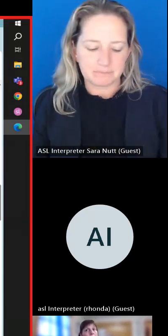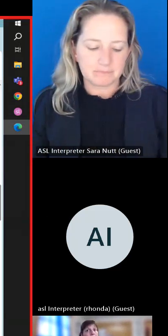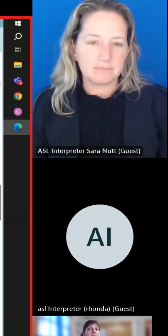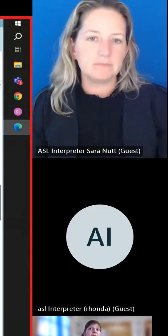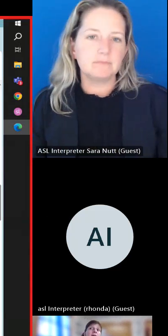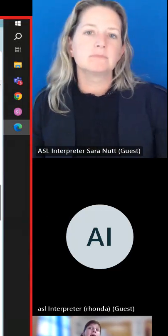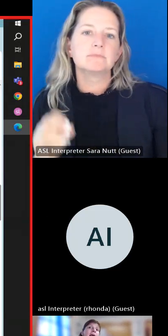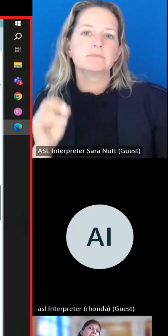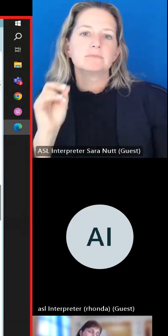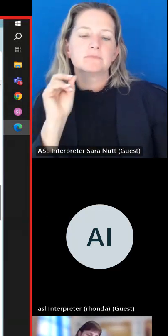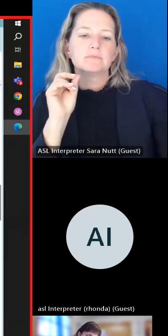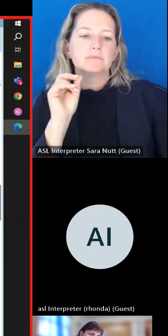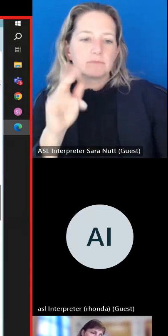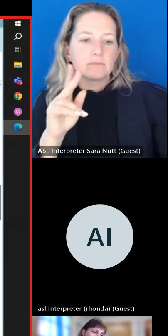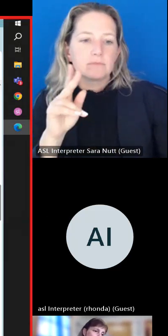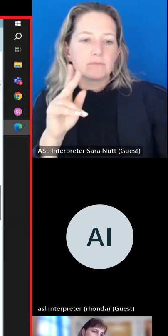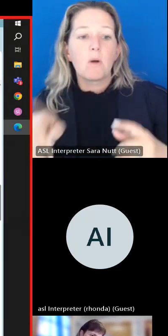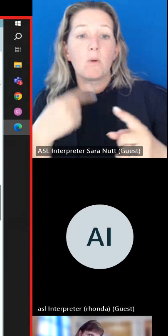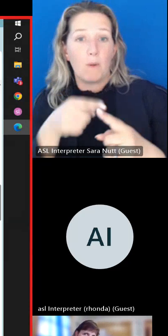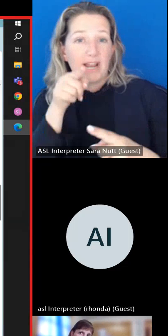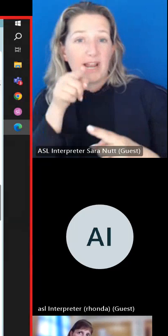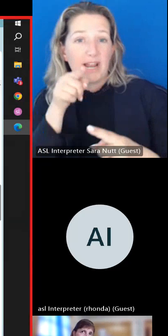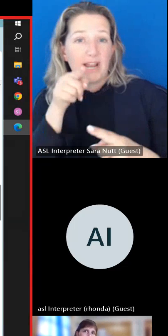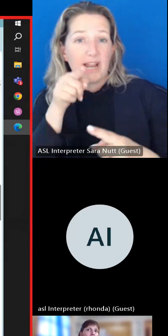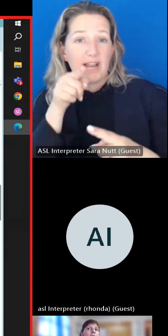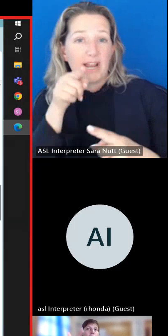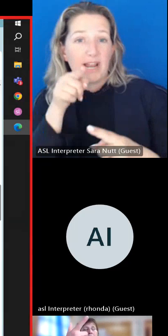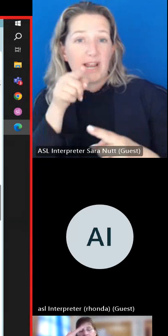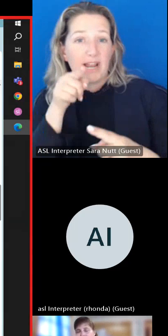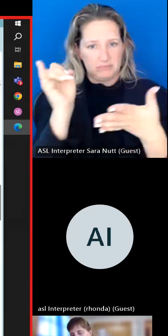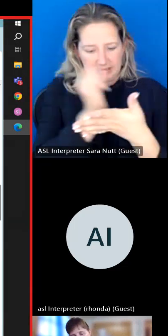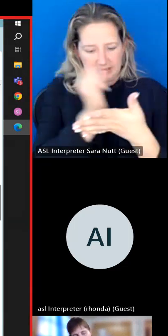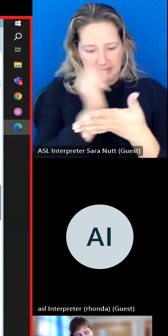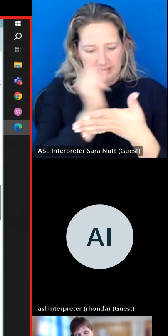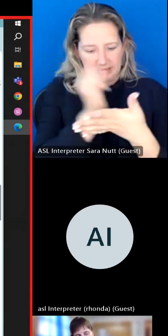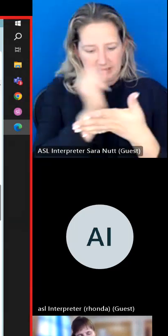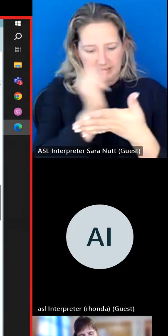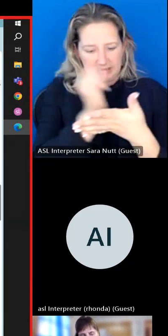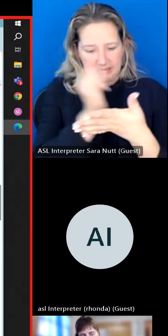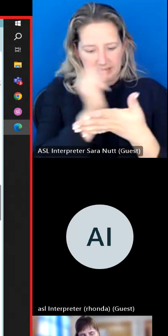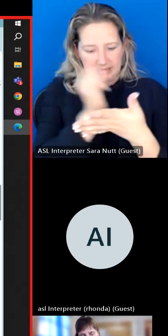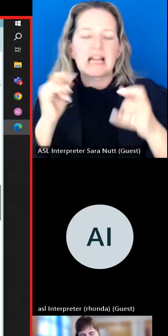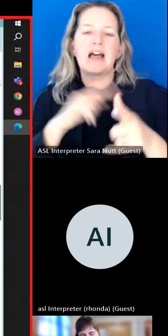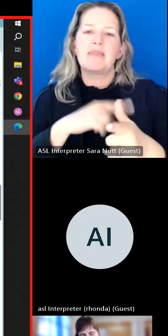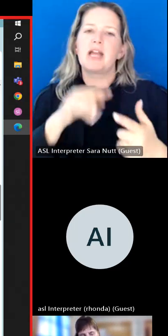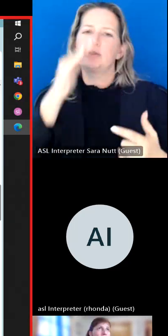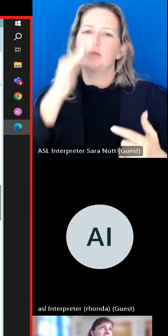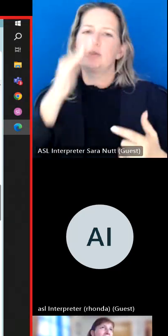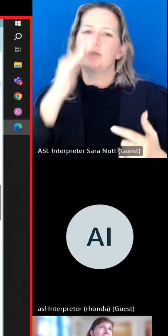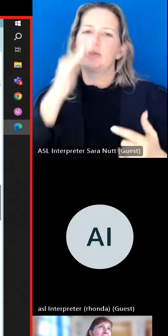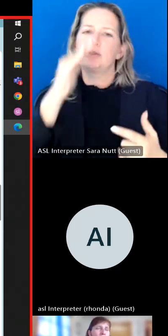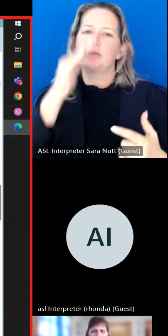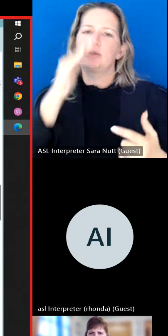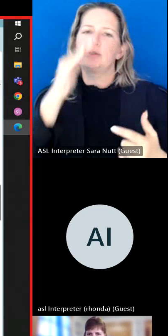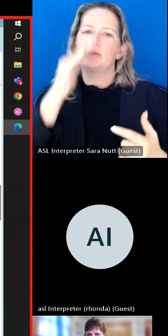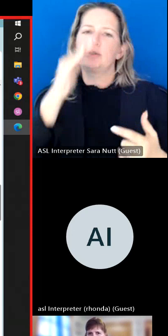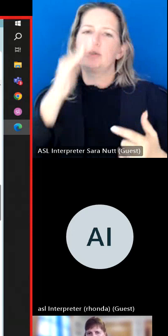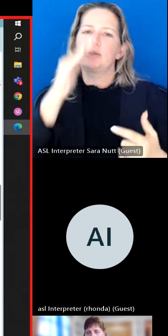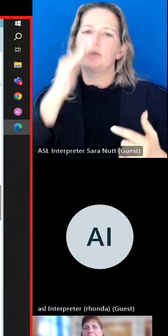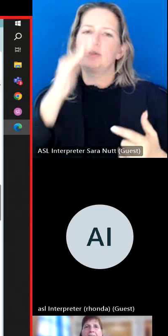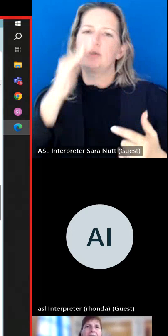to support it. And you can help, this is from a webinar that I went to, it